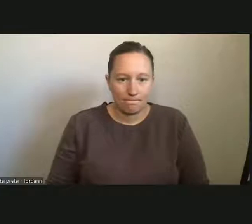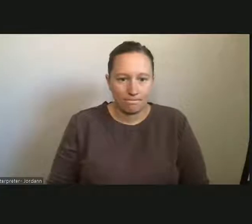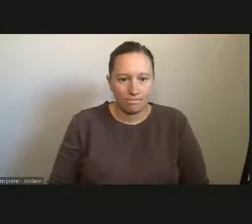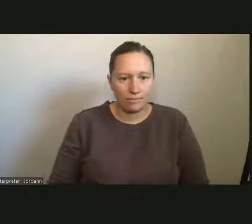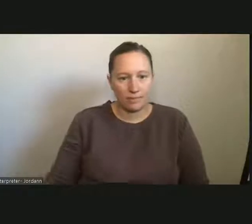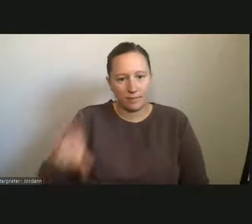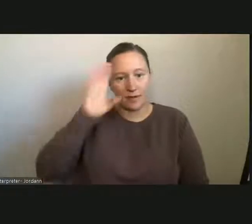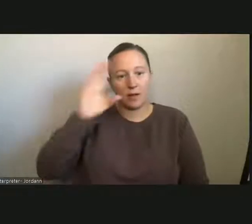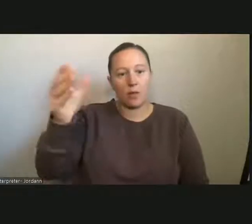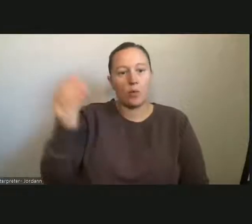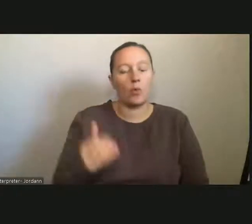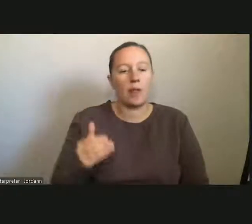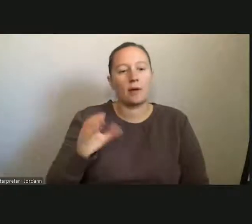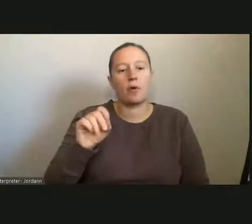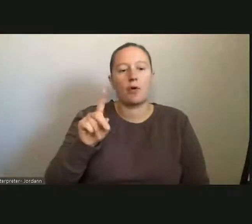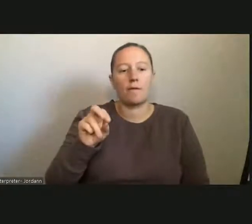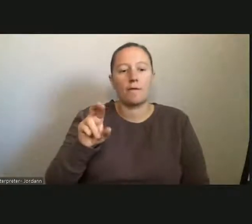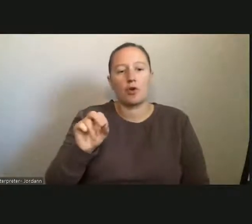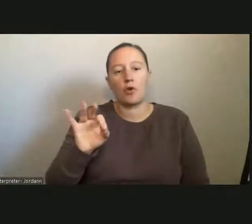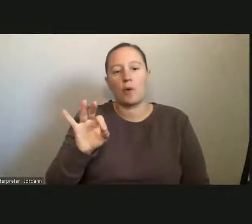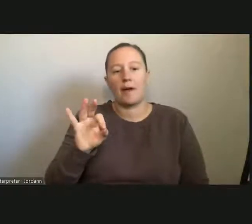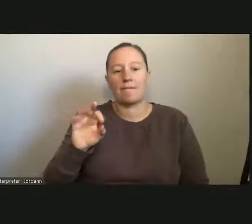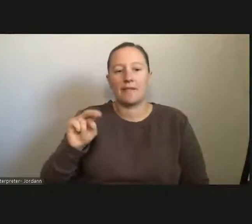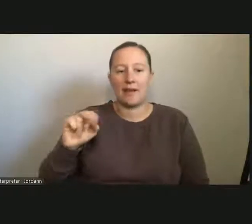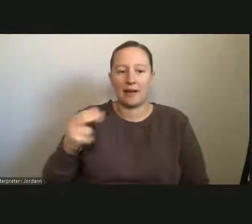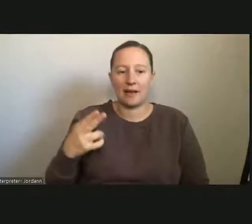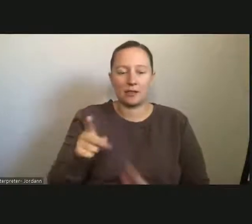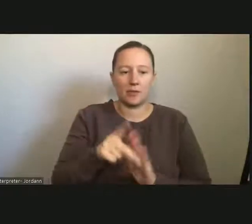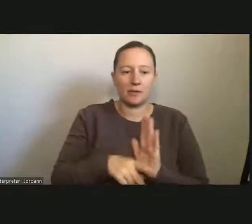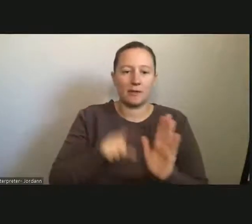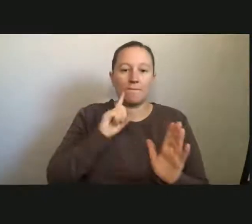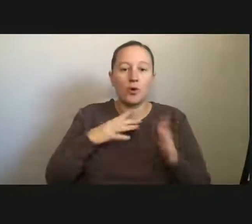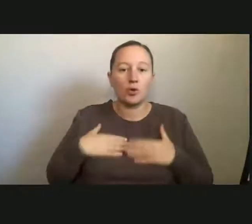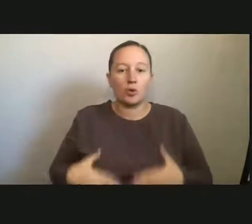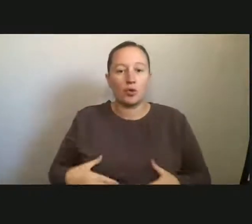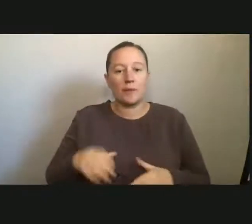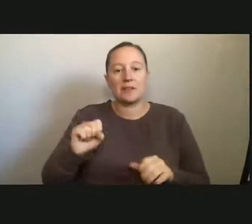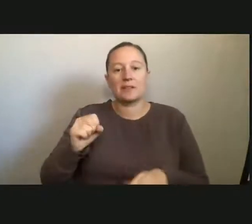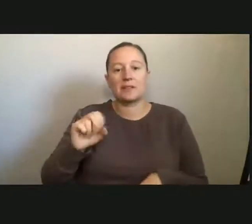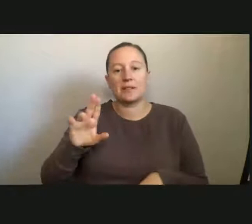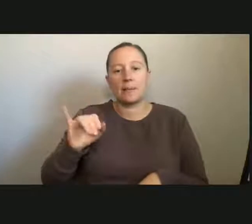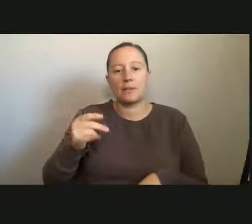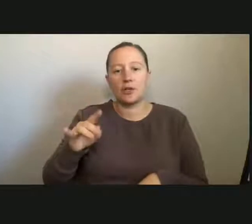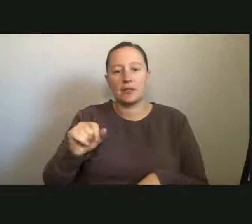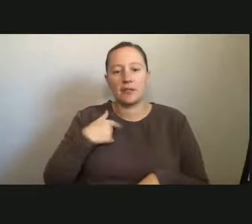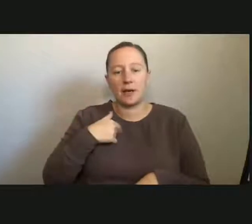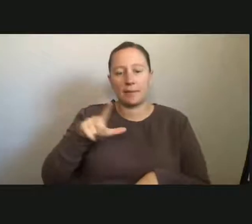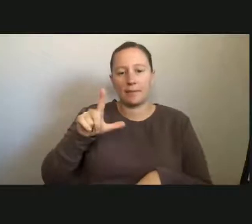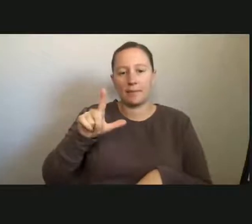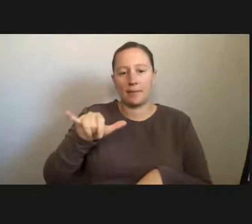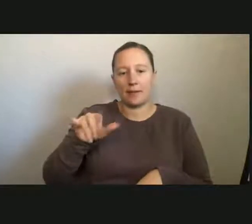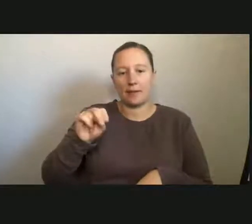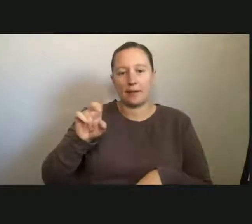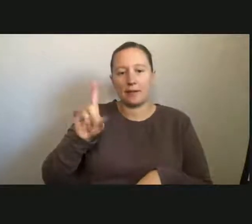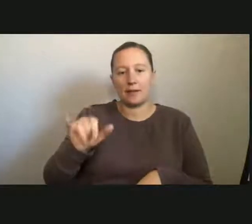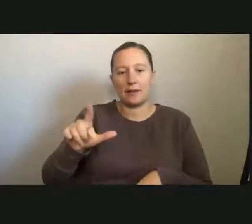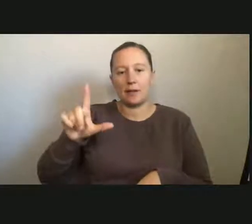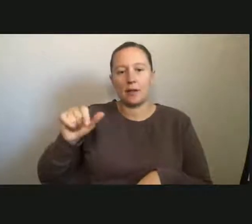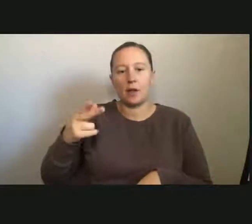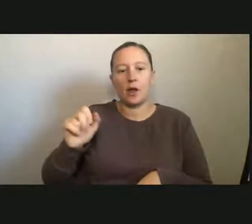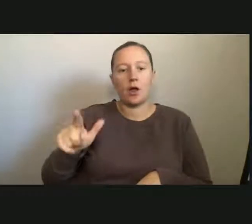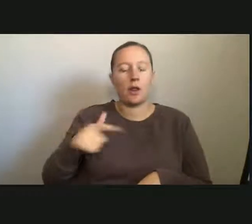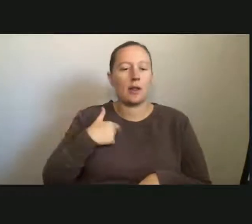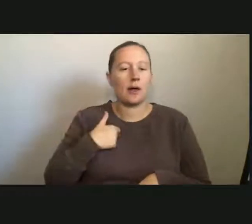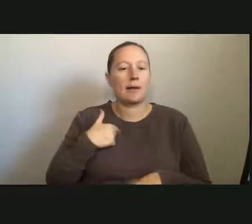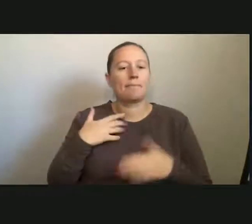Hello, and welcome to an overview of NIH policies on human subjects. My name is Lindy Law. I'm the Human Subjects Officer with the Division